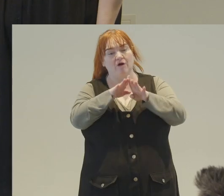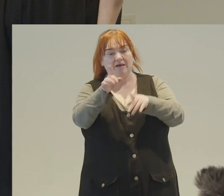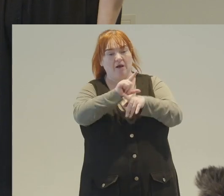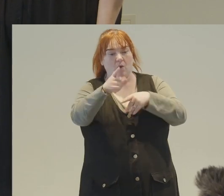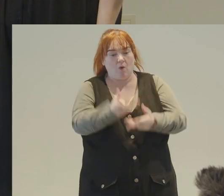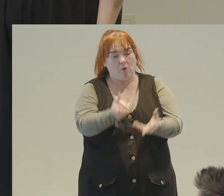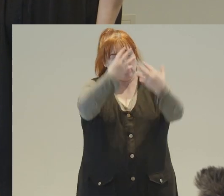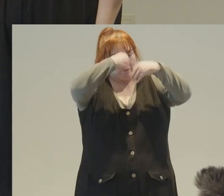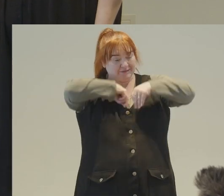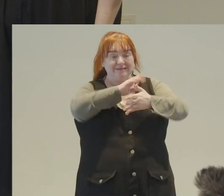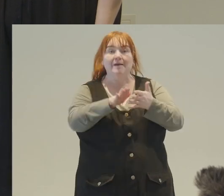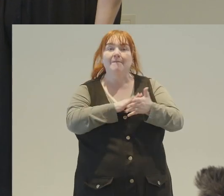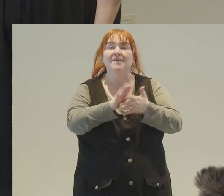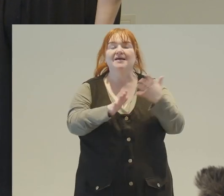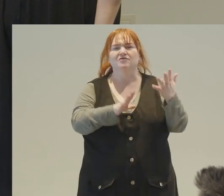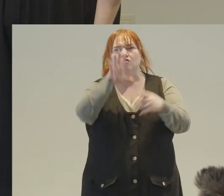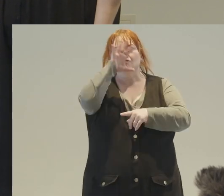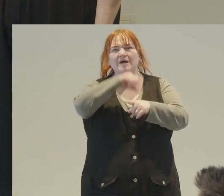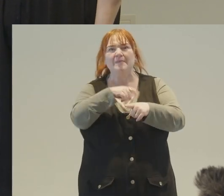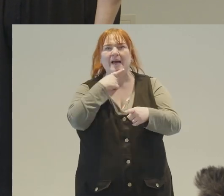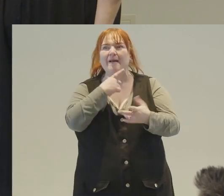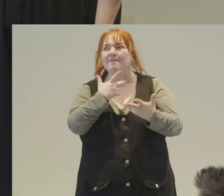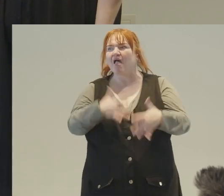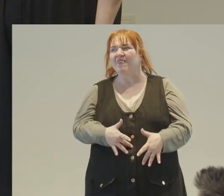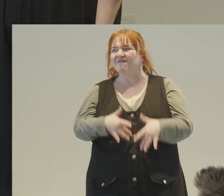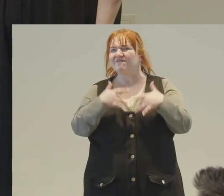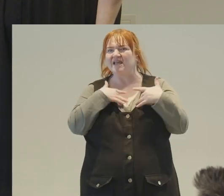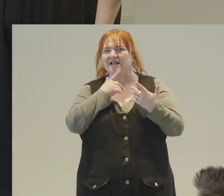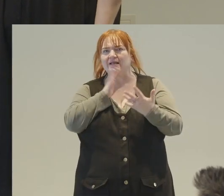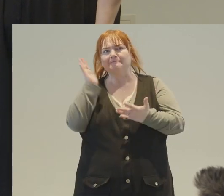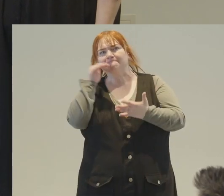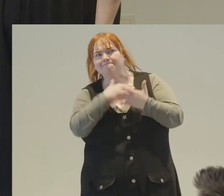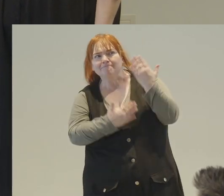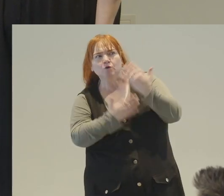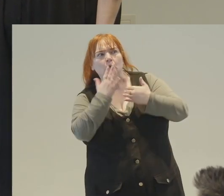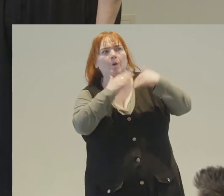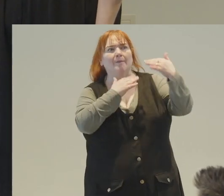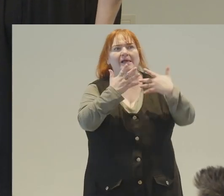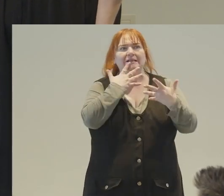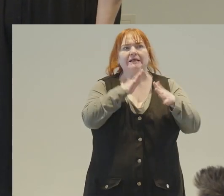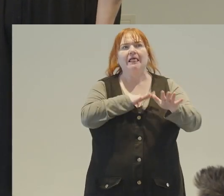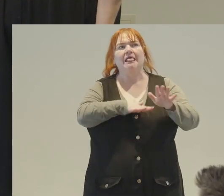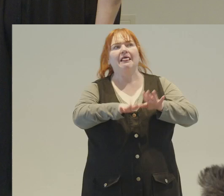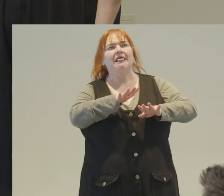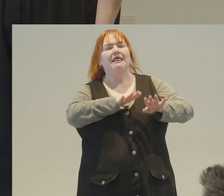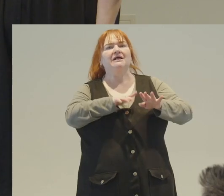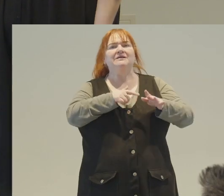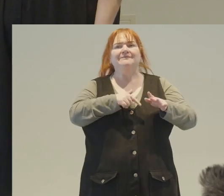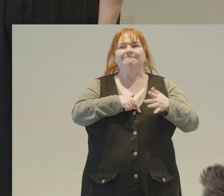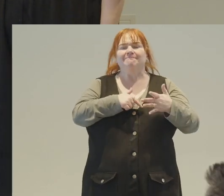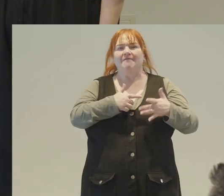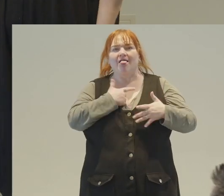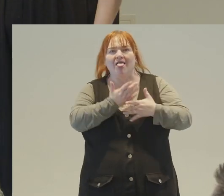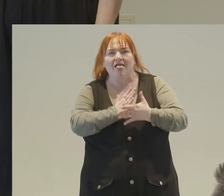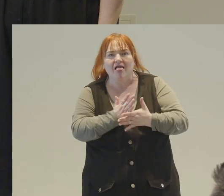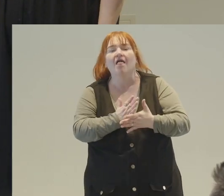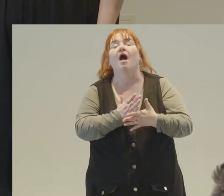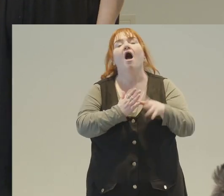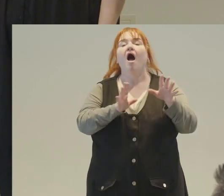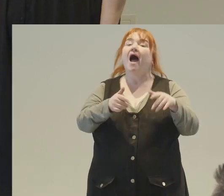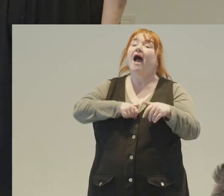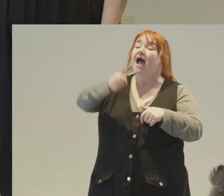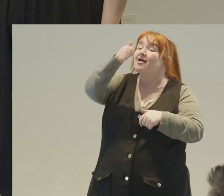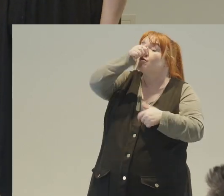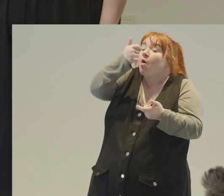like to enter new buildings and new spaces. And it means I can come in and say, it's all right to ask that question. It's all right to